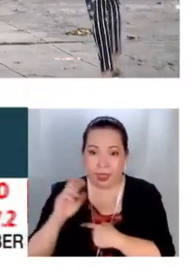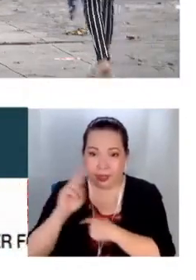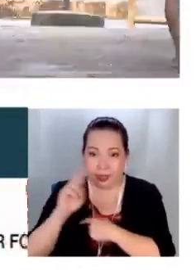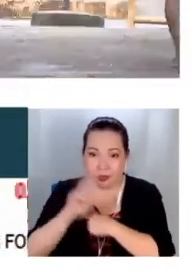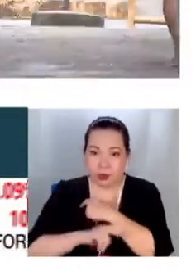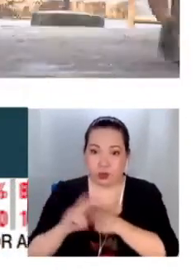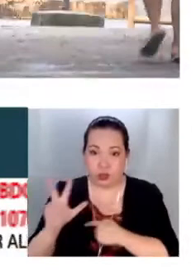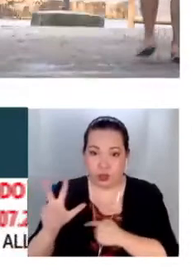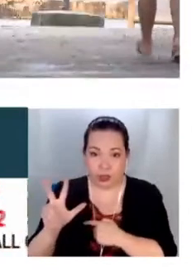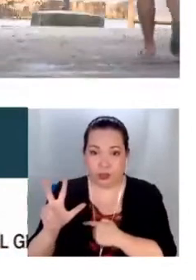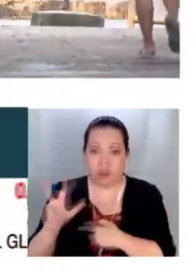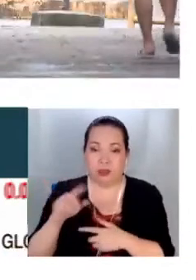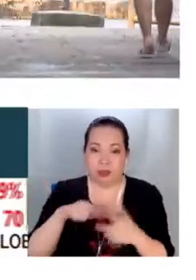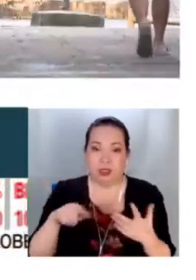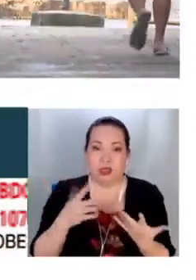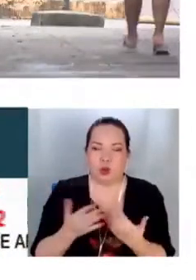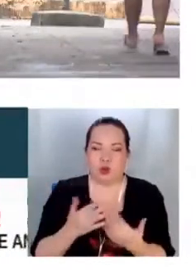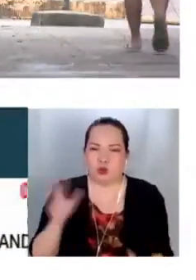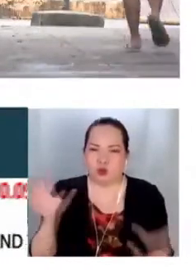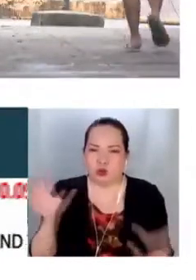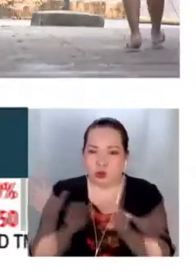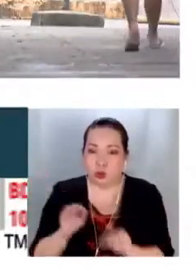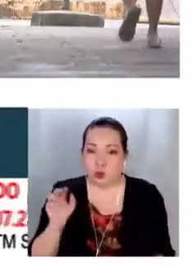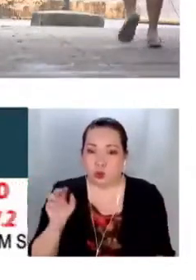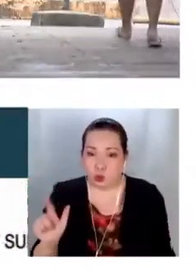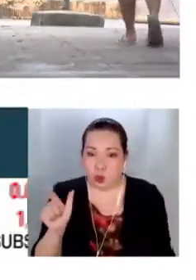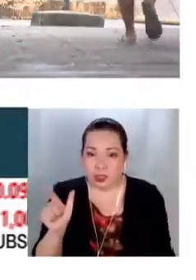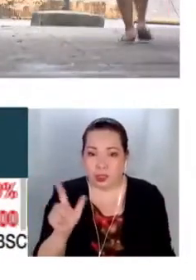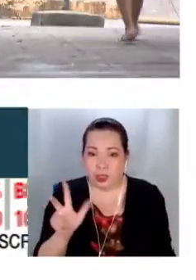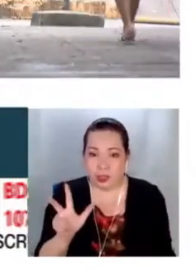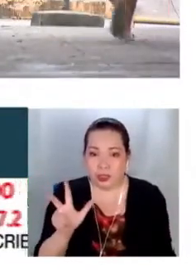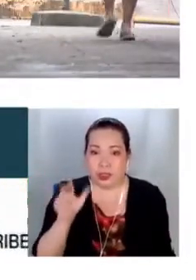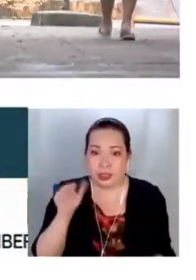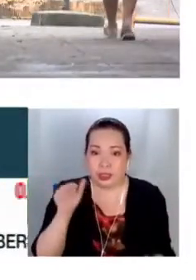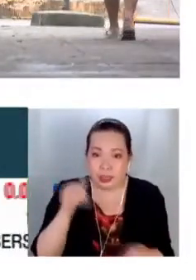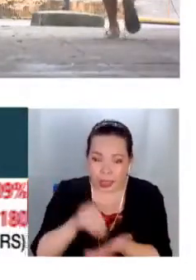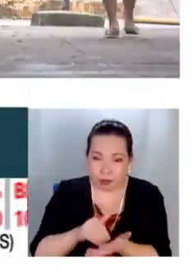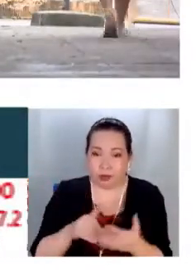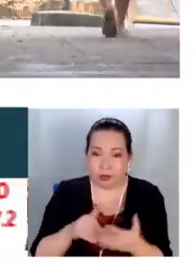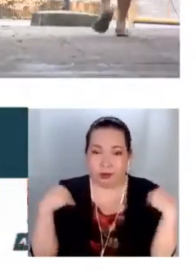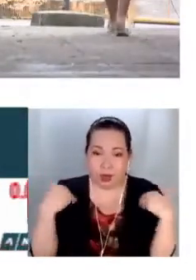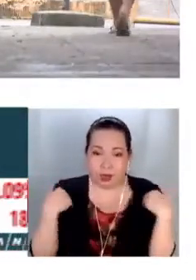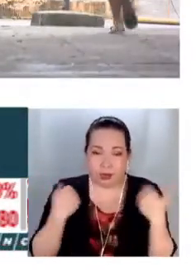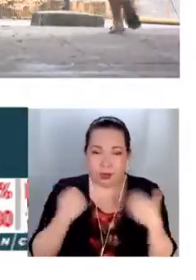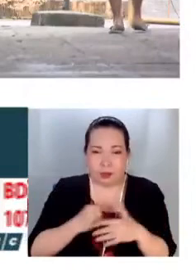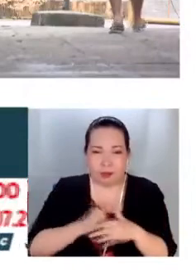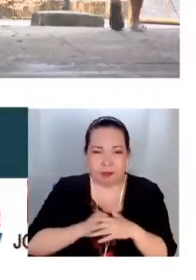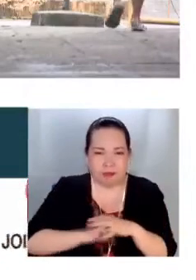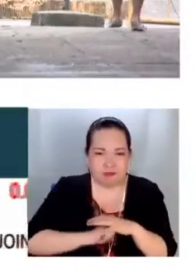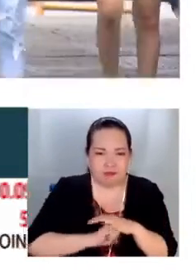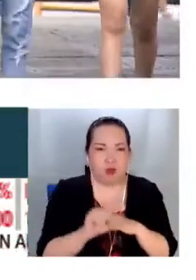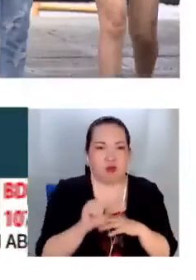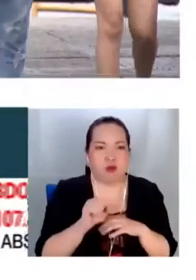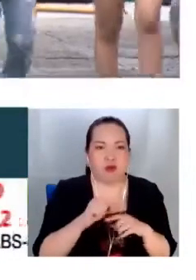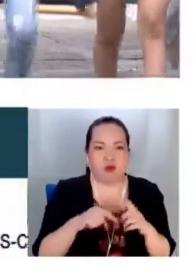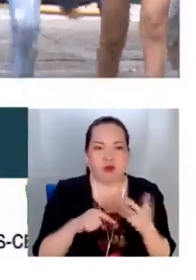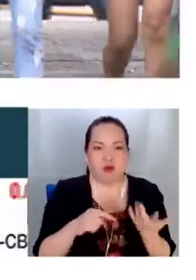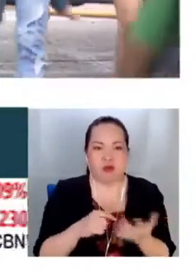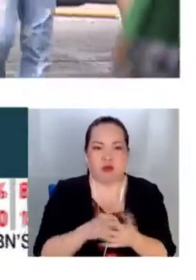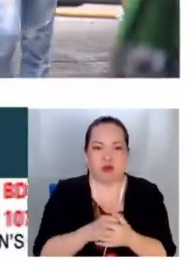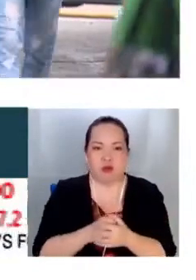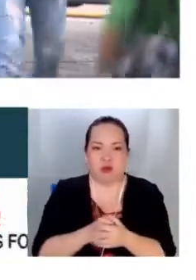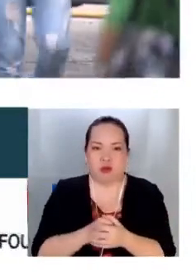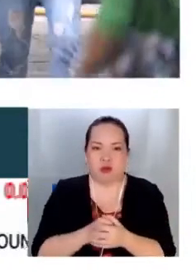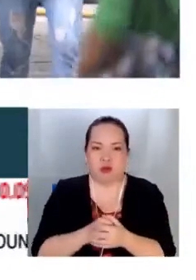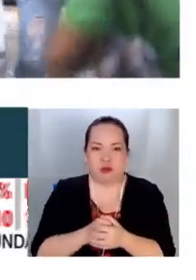23,000 minors gave birth in those regions, three regions in 2019. That's one out of every three